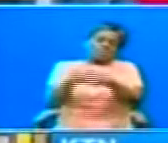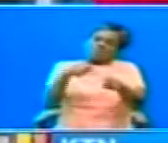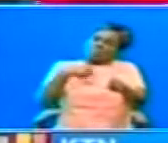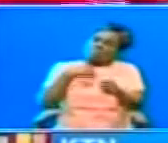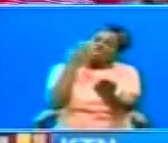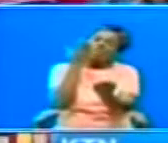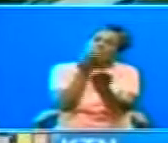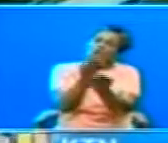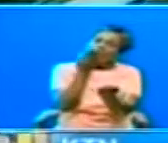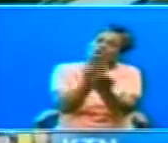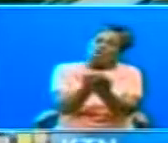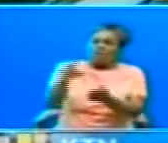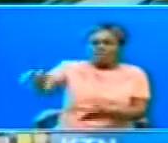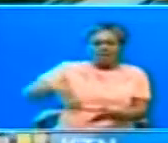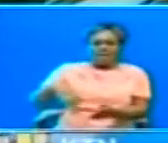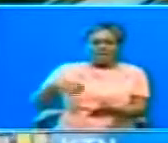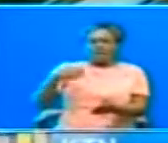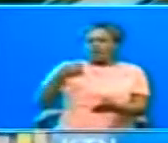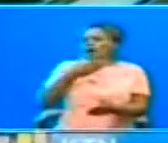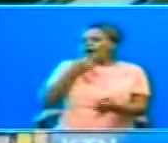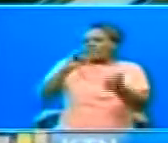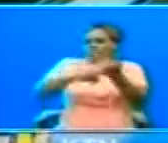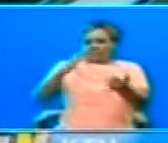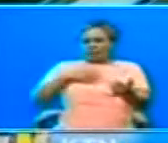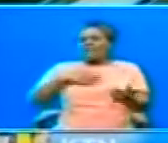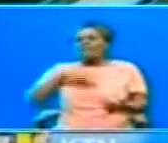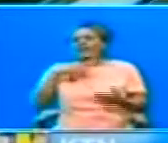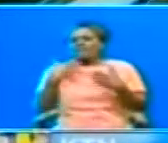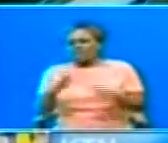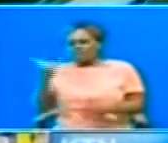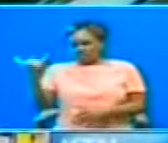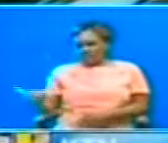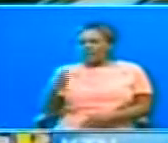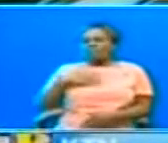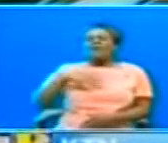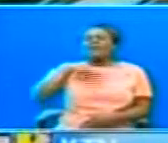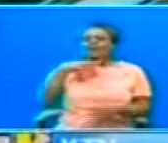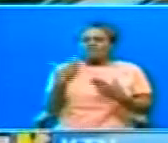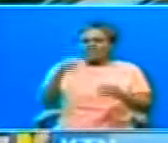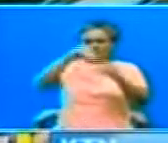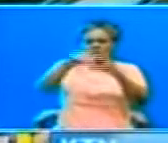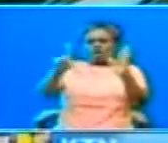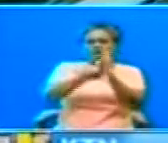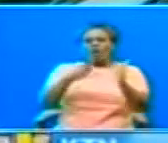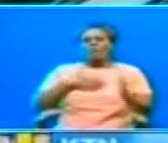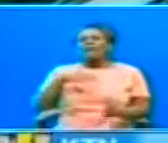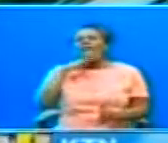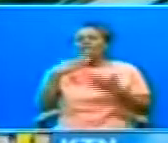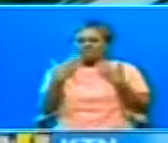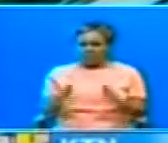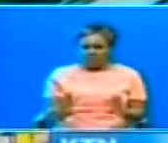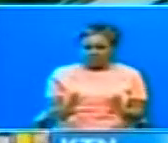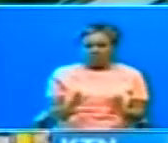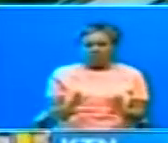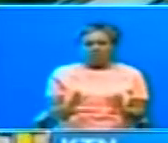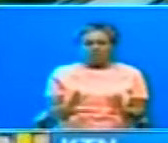nichukua sedi kwa jirani. Nimepoteza mzee wangu na mtoto wangu na semeki yangu. Na serikali